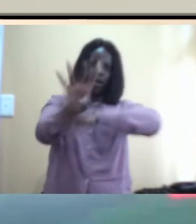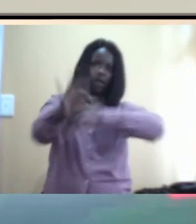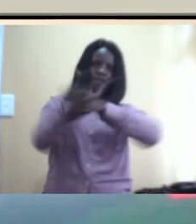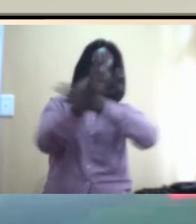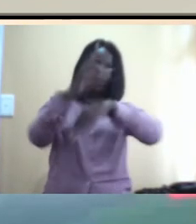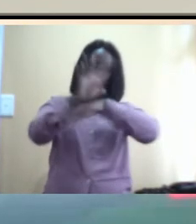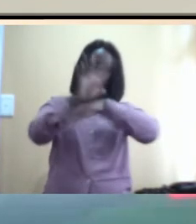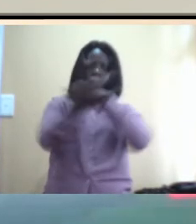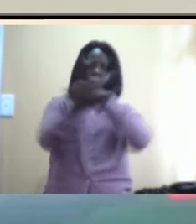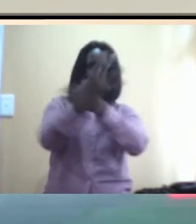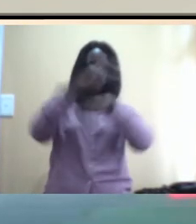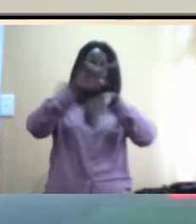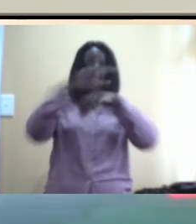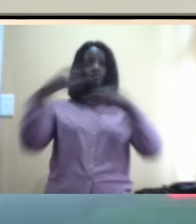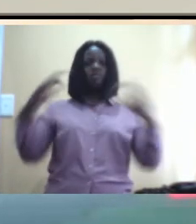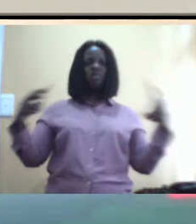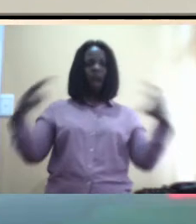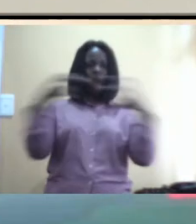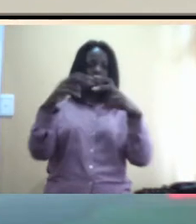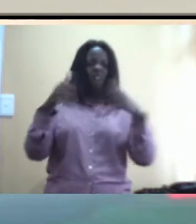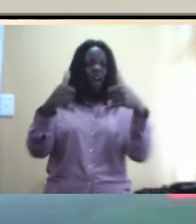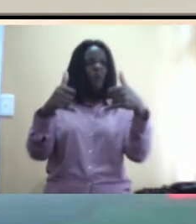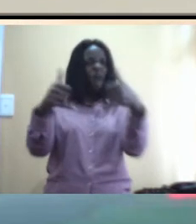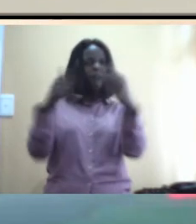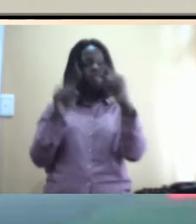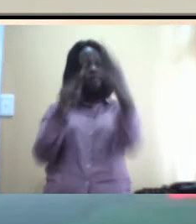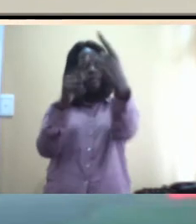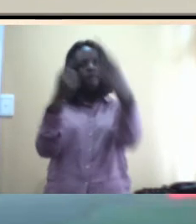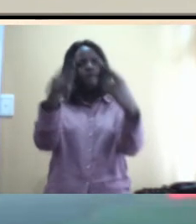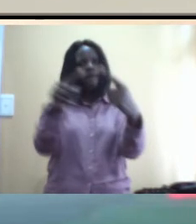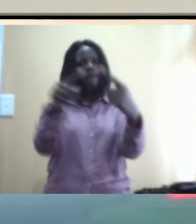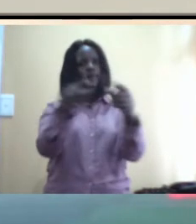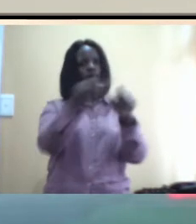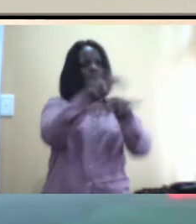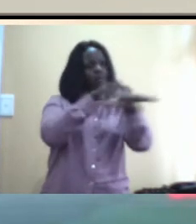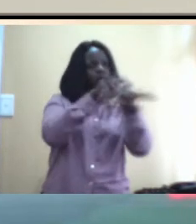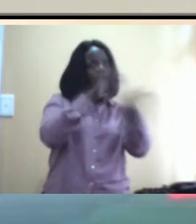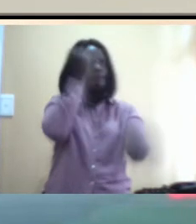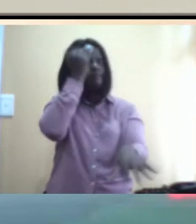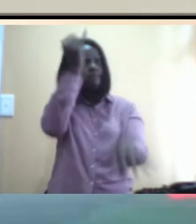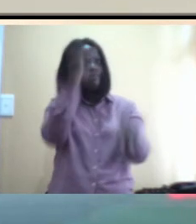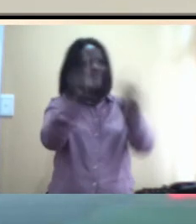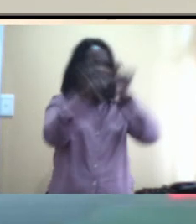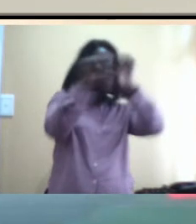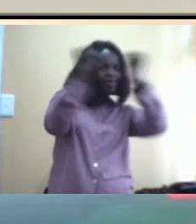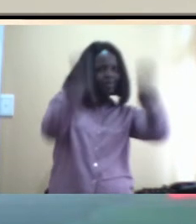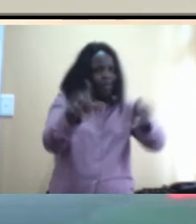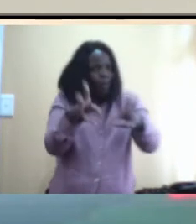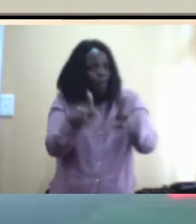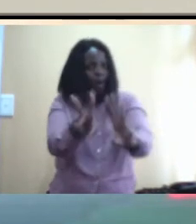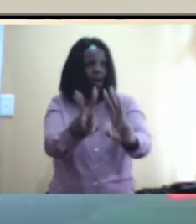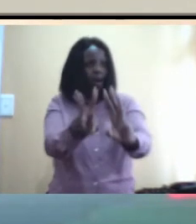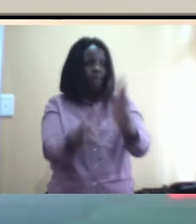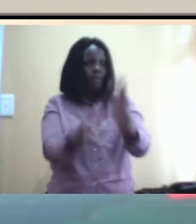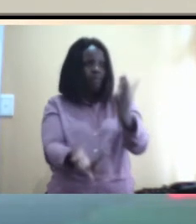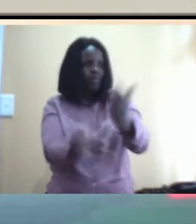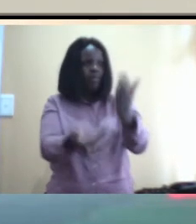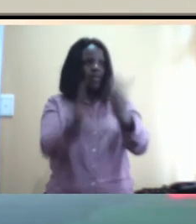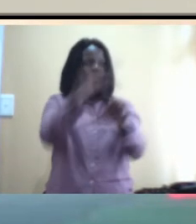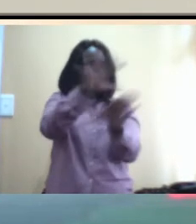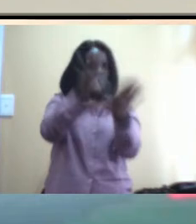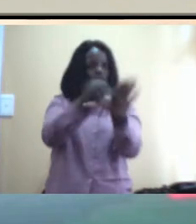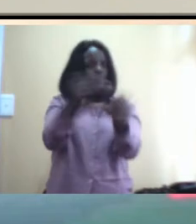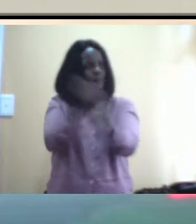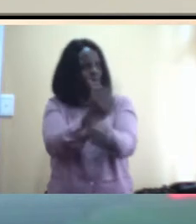Awards Ceremony. These awards are aimed at promoting agricultural innovation and system approach in